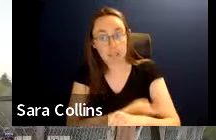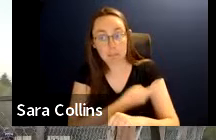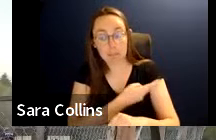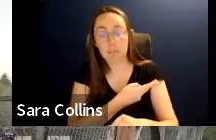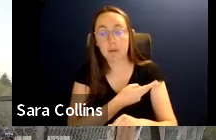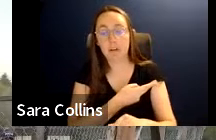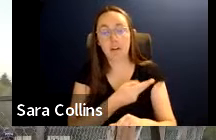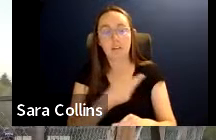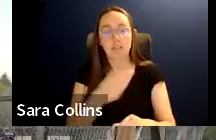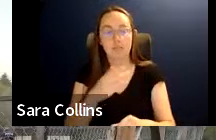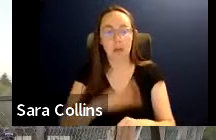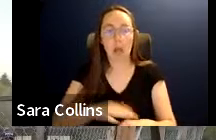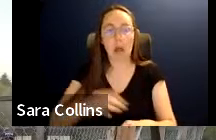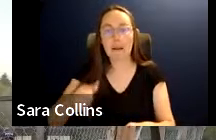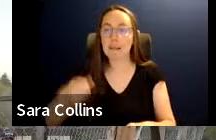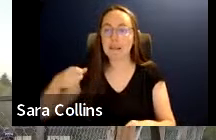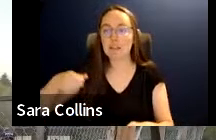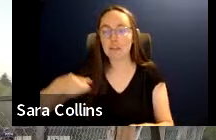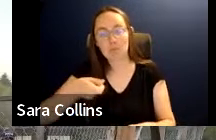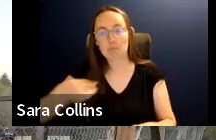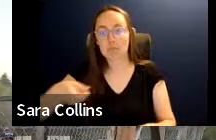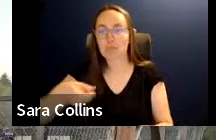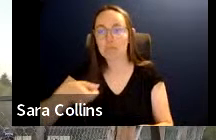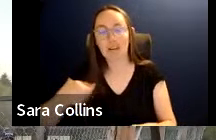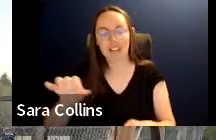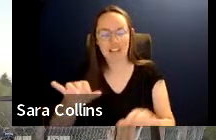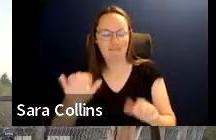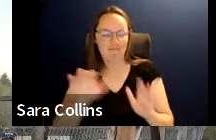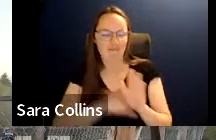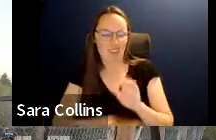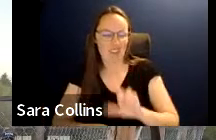a leash like we do in the lower left image,